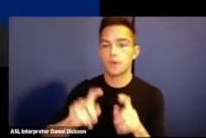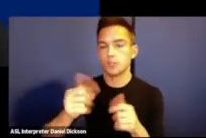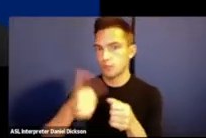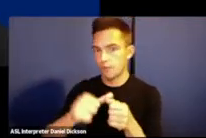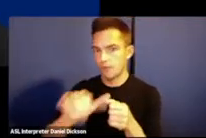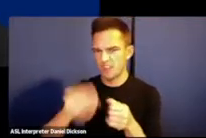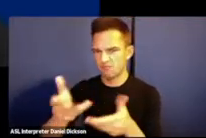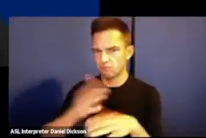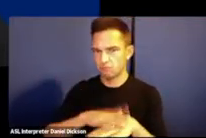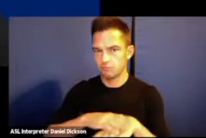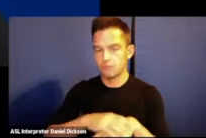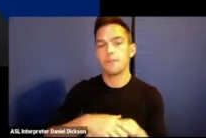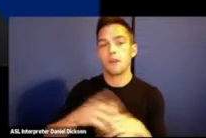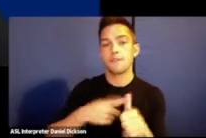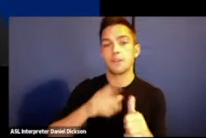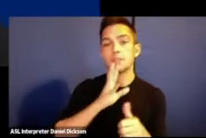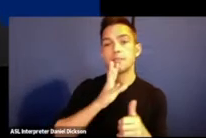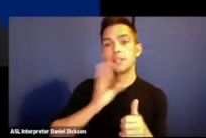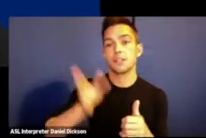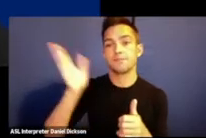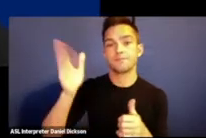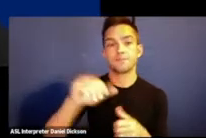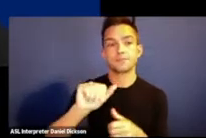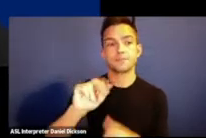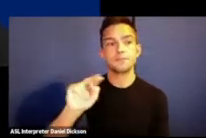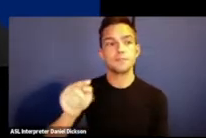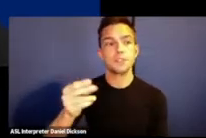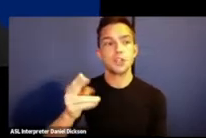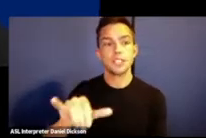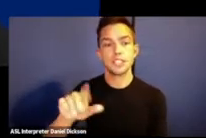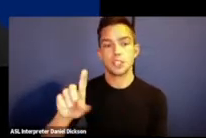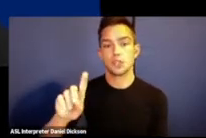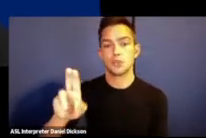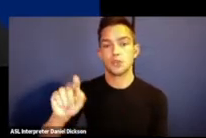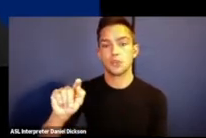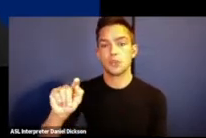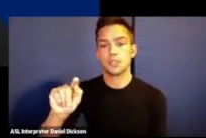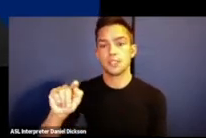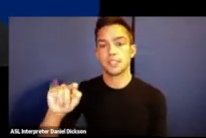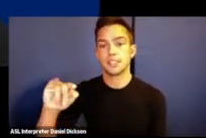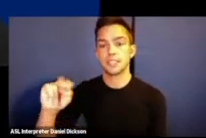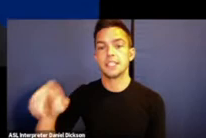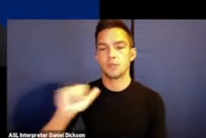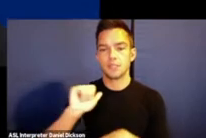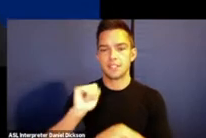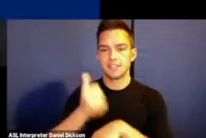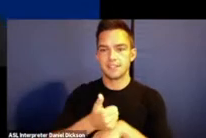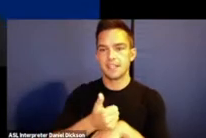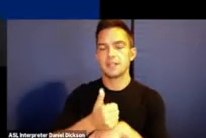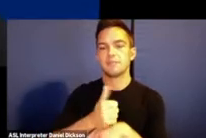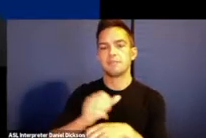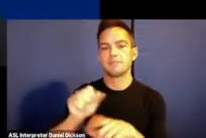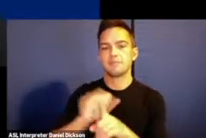Now, I'd like to introduce our first speaker, Anthony Dutine, who is going to set the stage for our discussion today. Anthony is